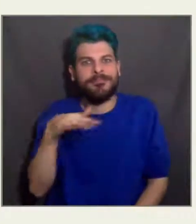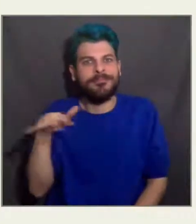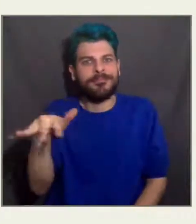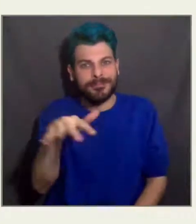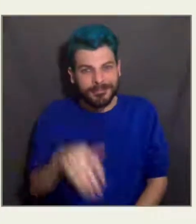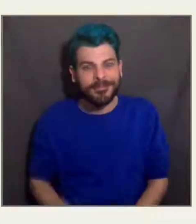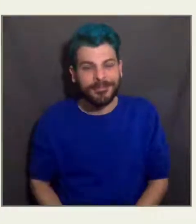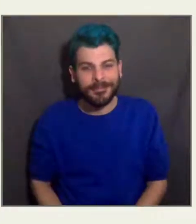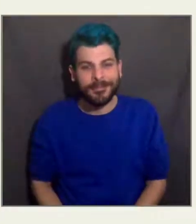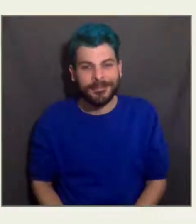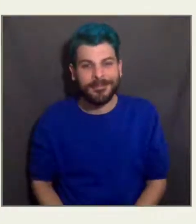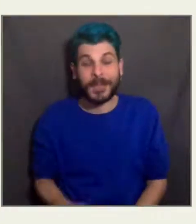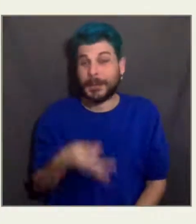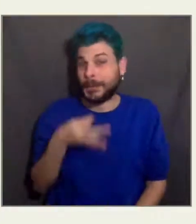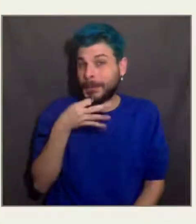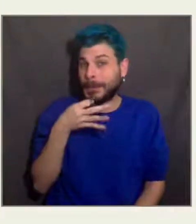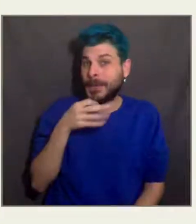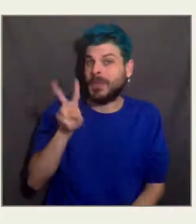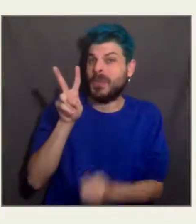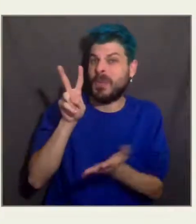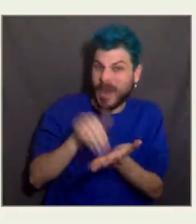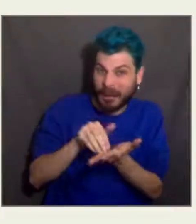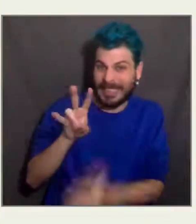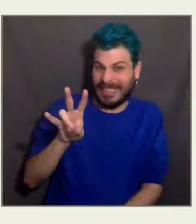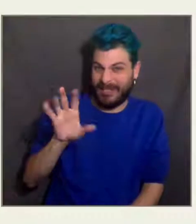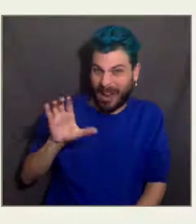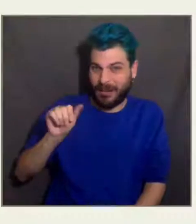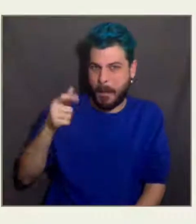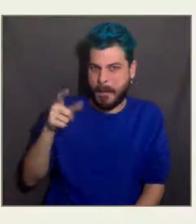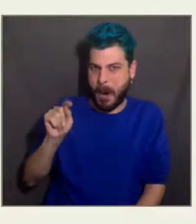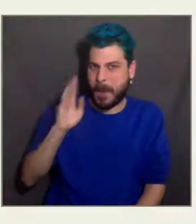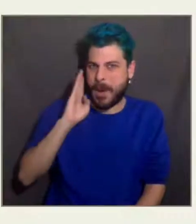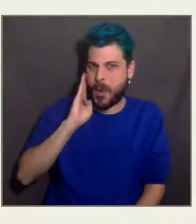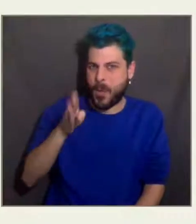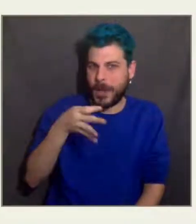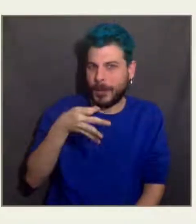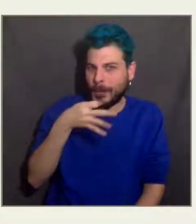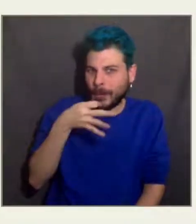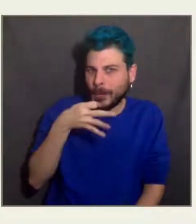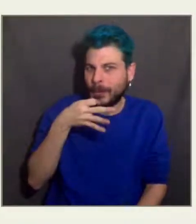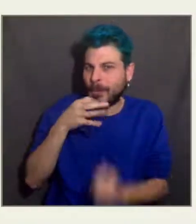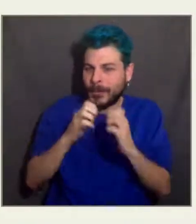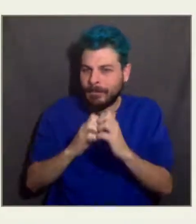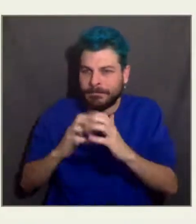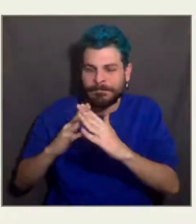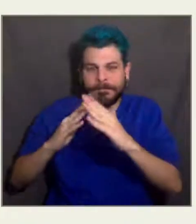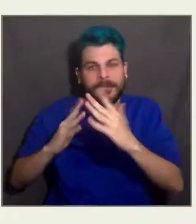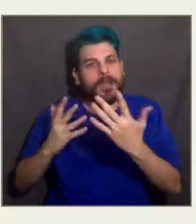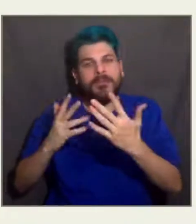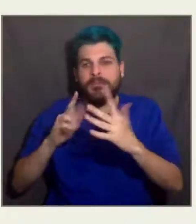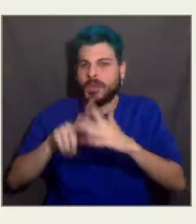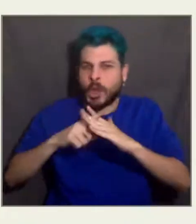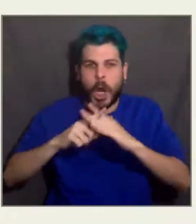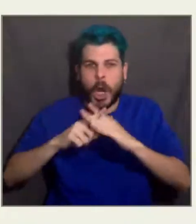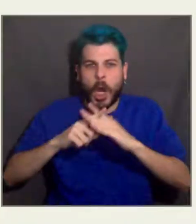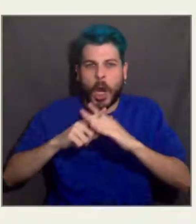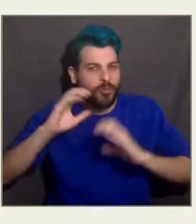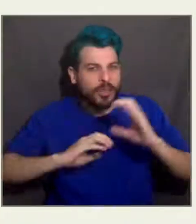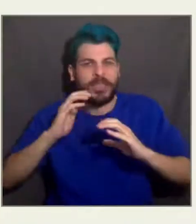Another 2,700 units are in permitting, design, or construction. All of this in less